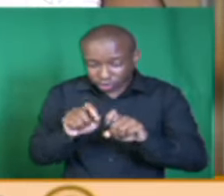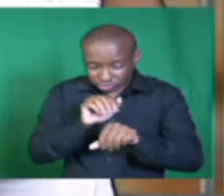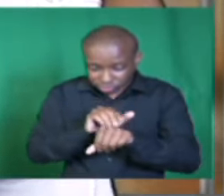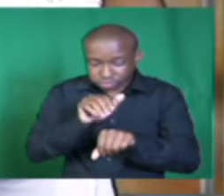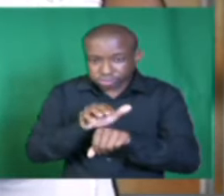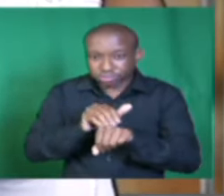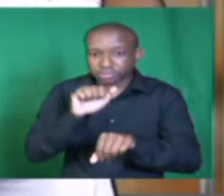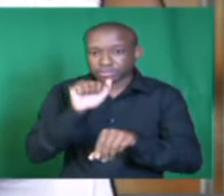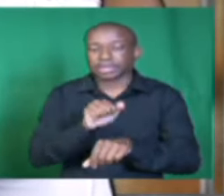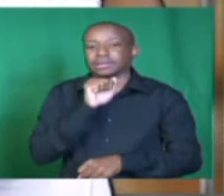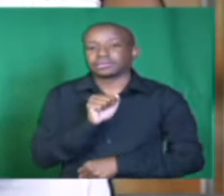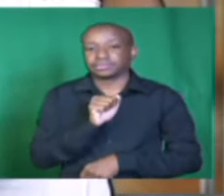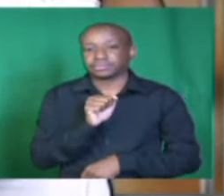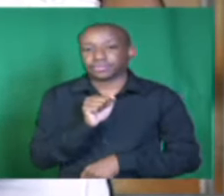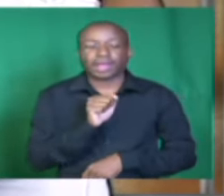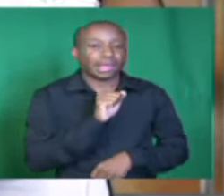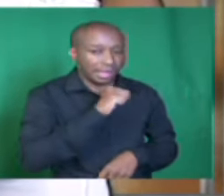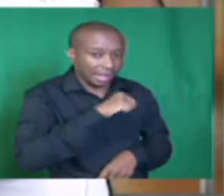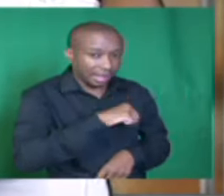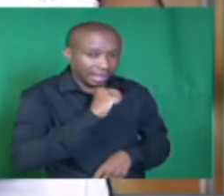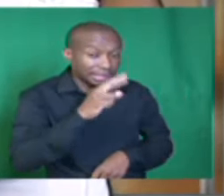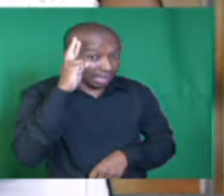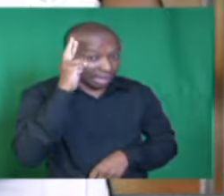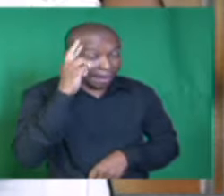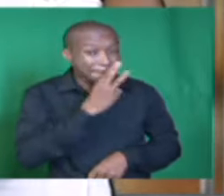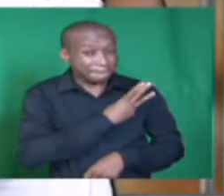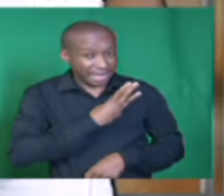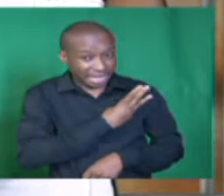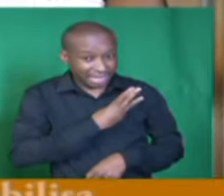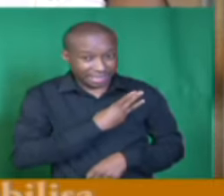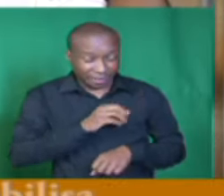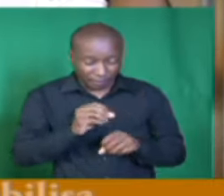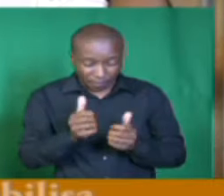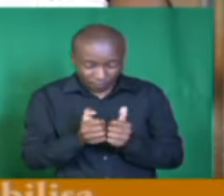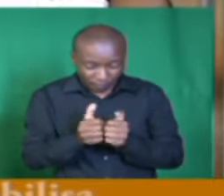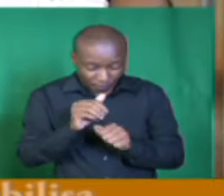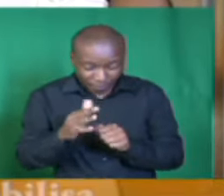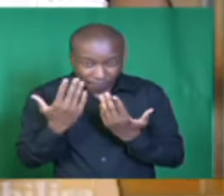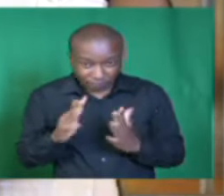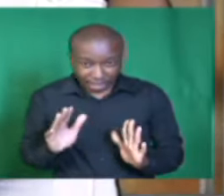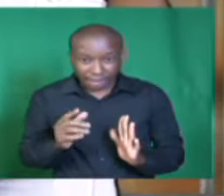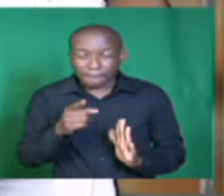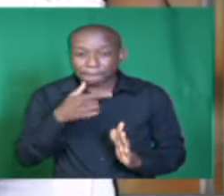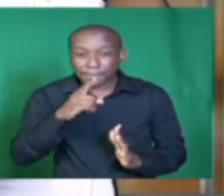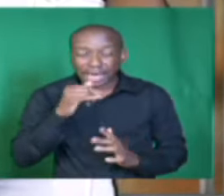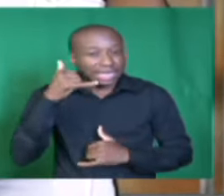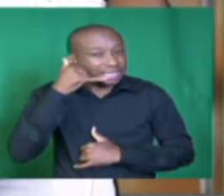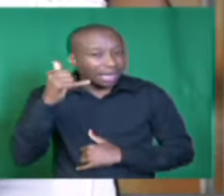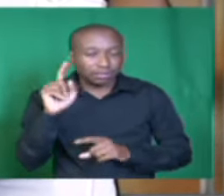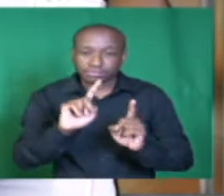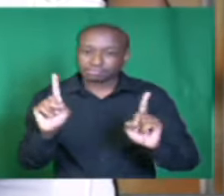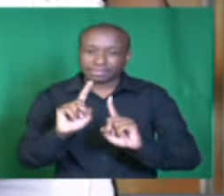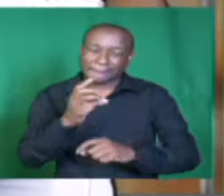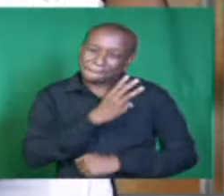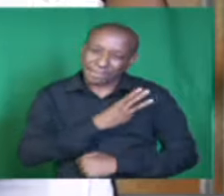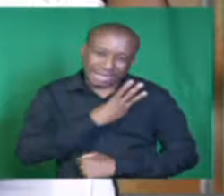your screens. Yes, of course. And just a reminder, please text us. Do not call us. Please, please, pretty